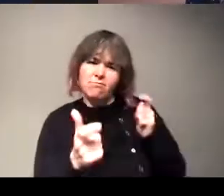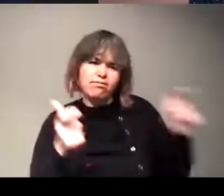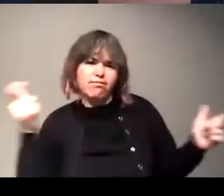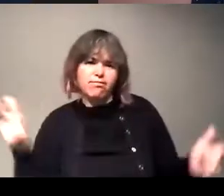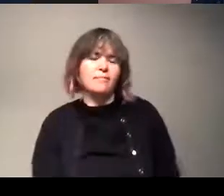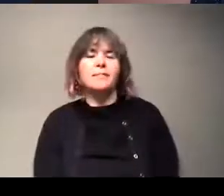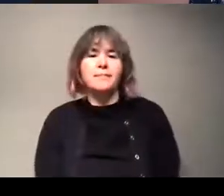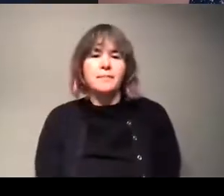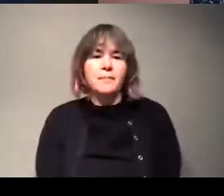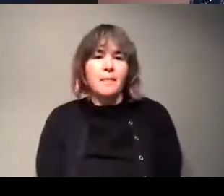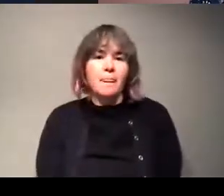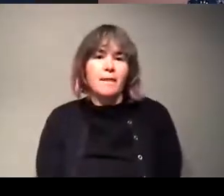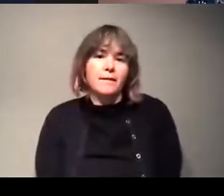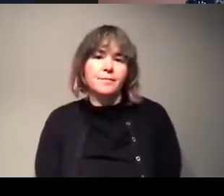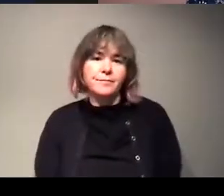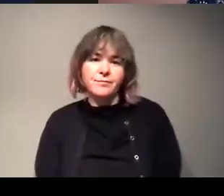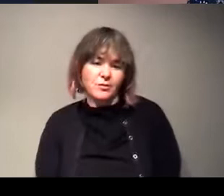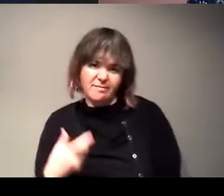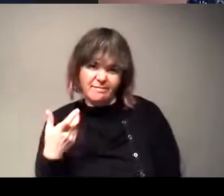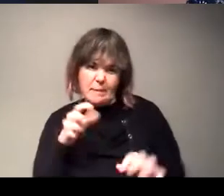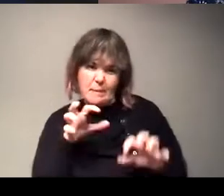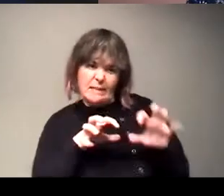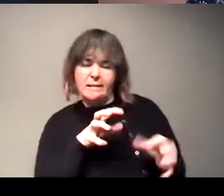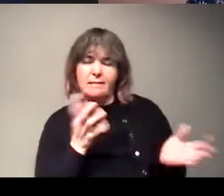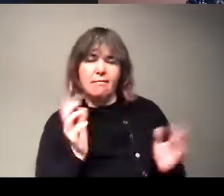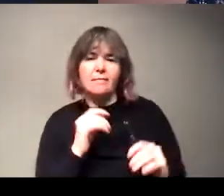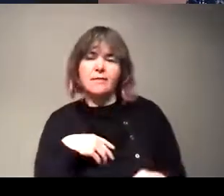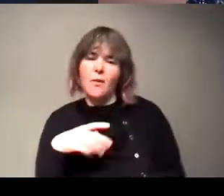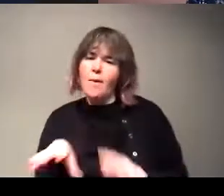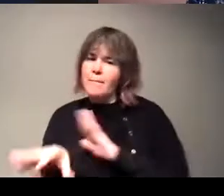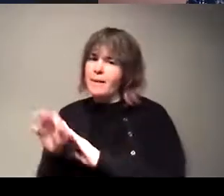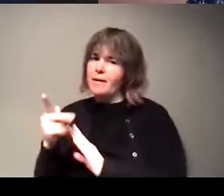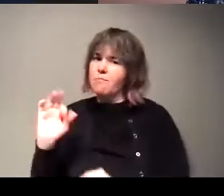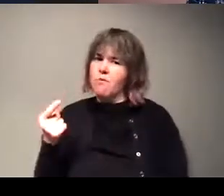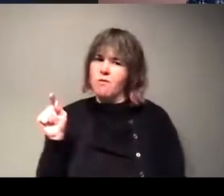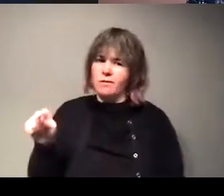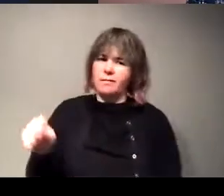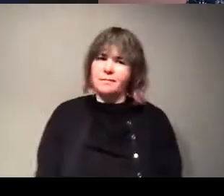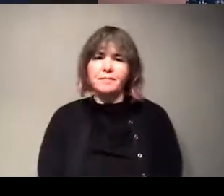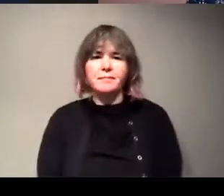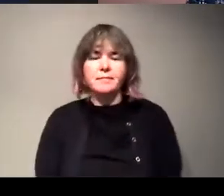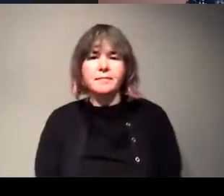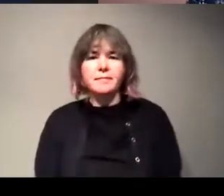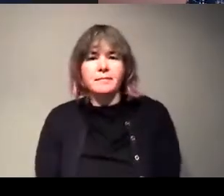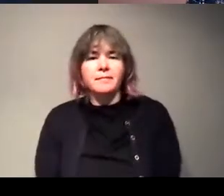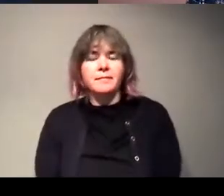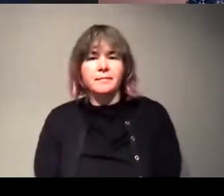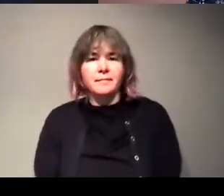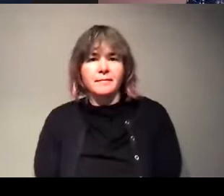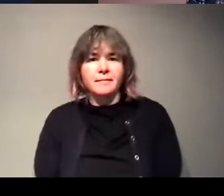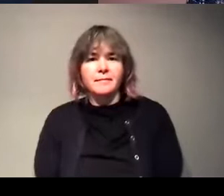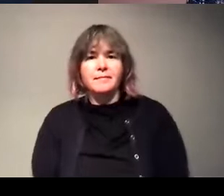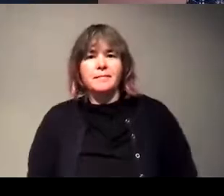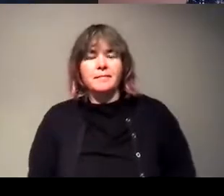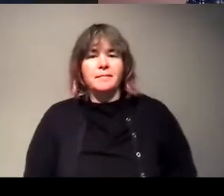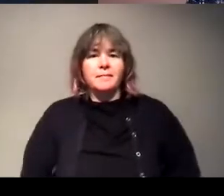giant beast. So I would say porg, but, you know, stick to the, you know, Star Wars versions